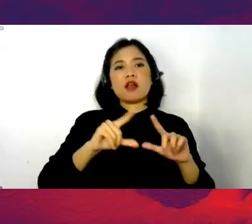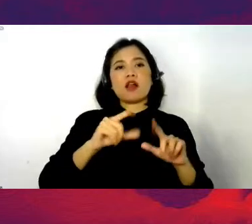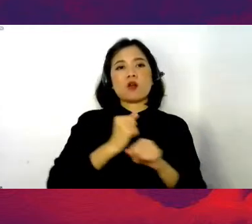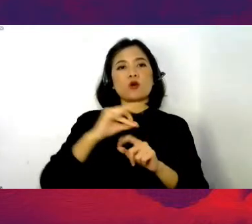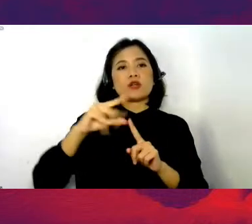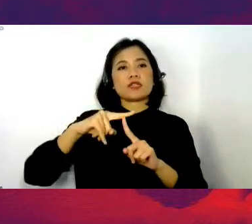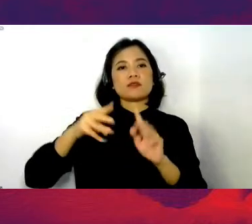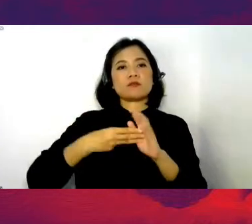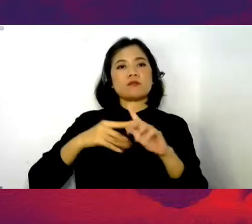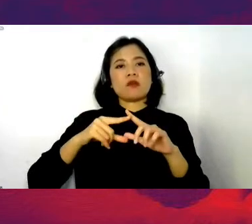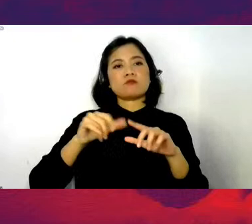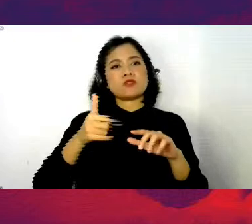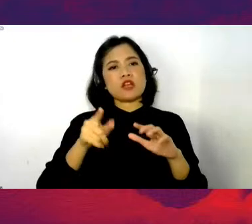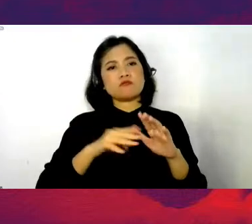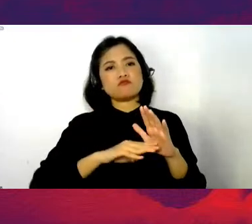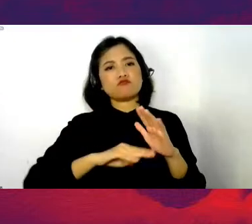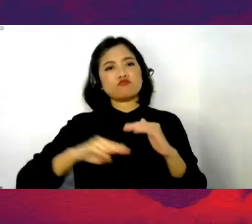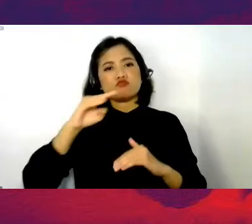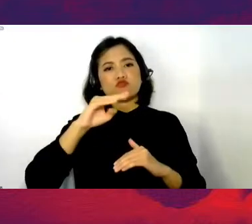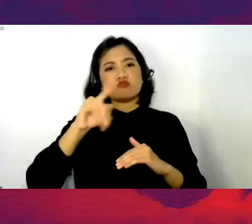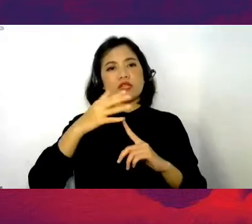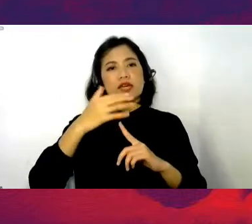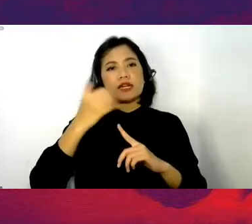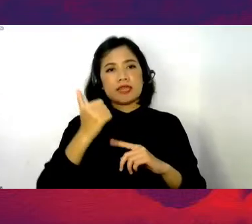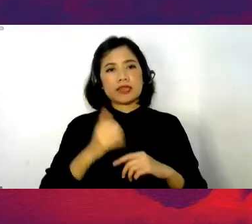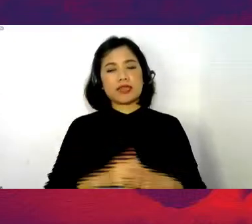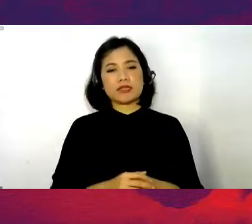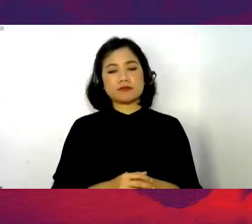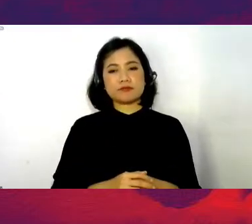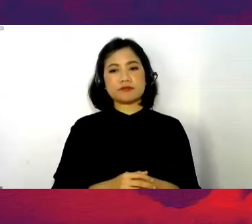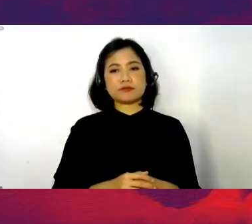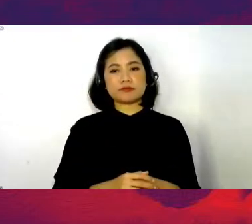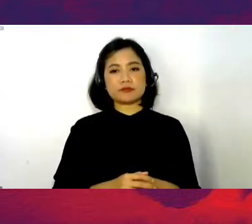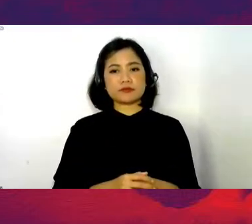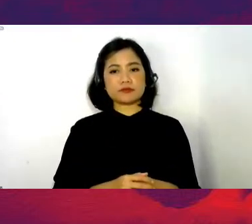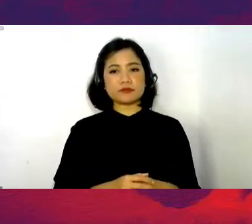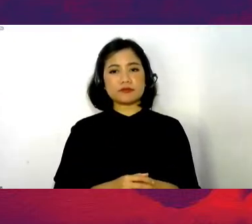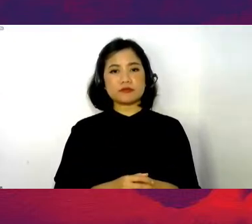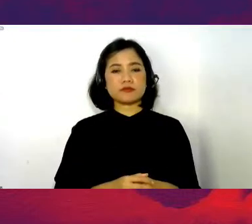comparing over time. So there is some dimension of the